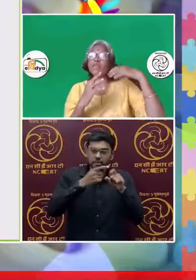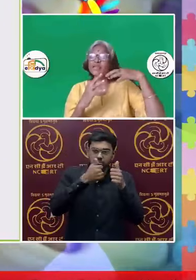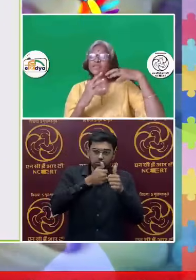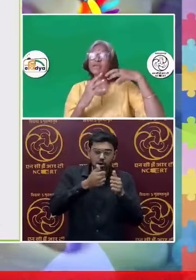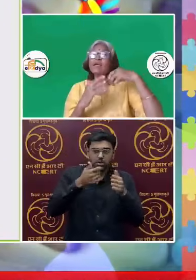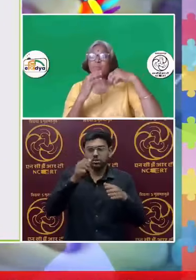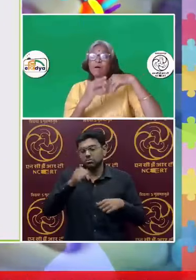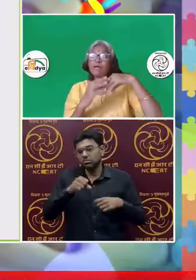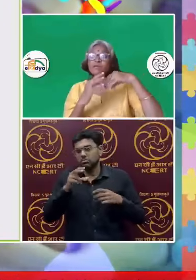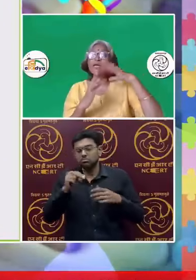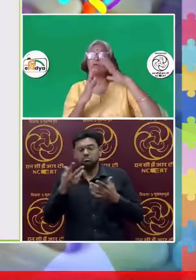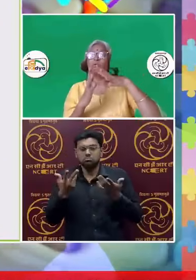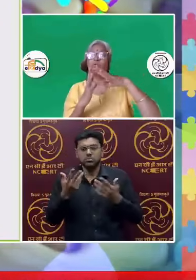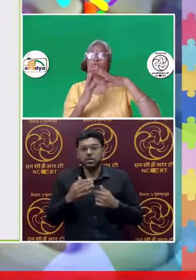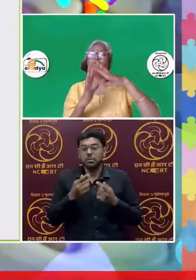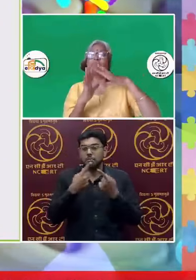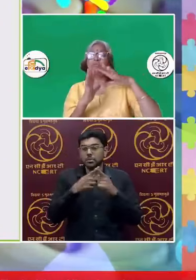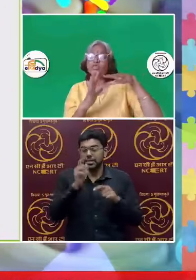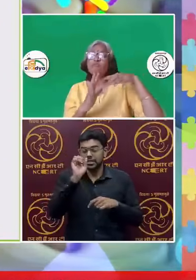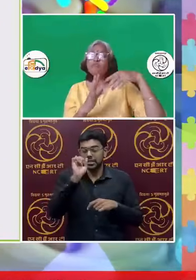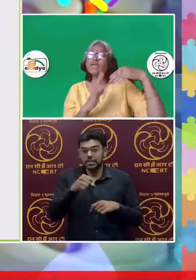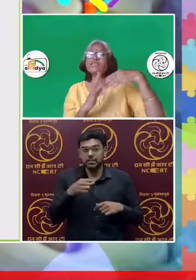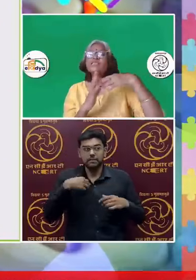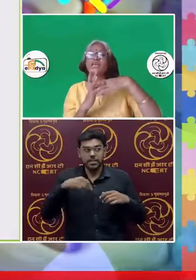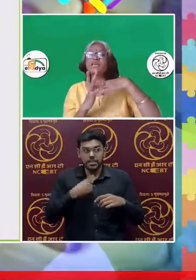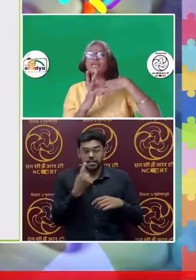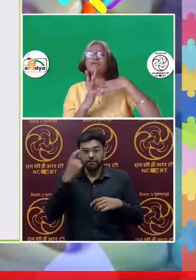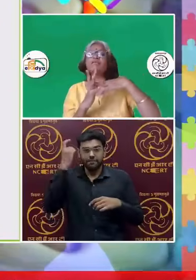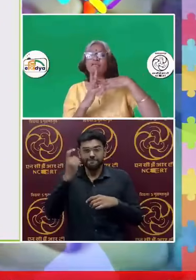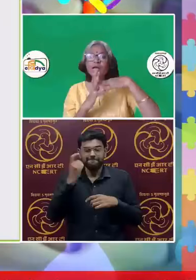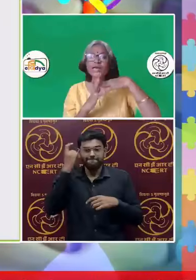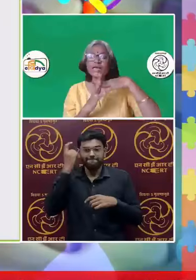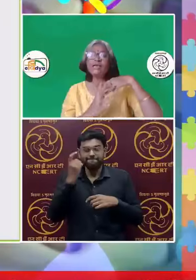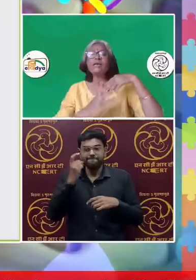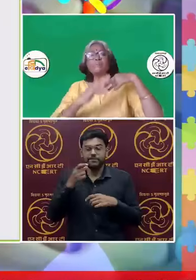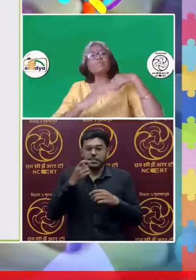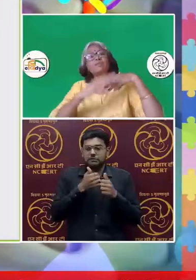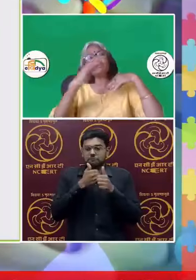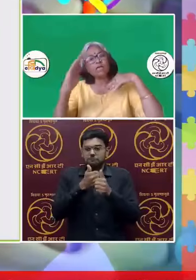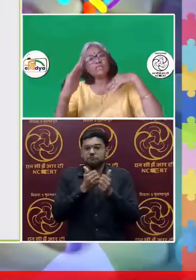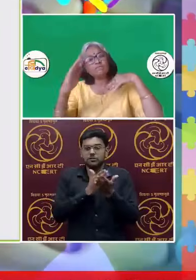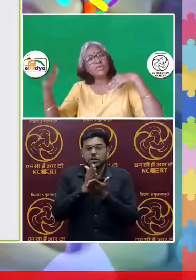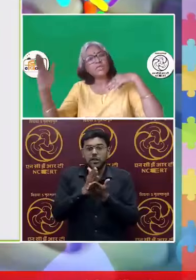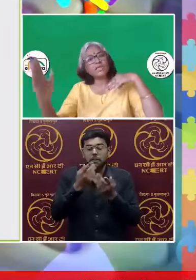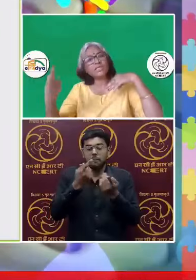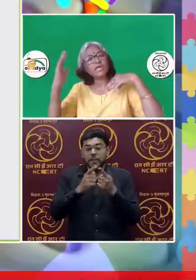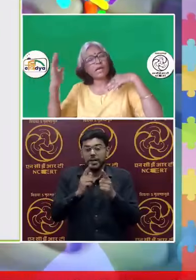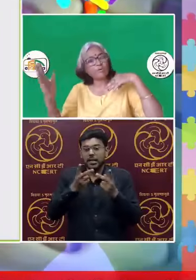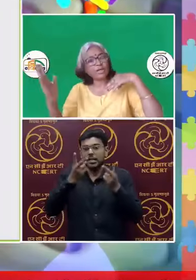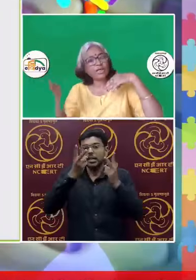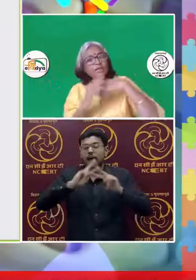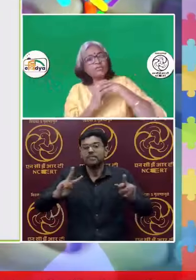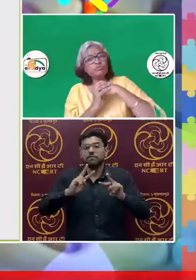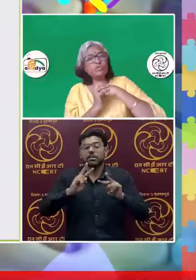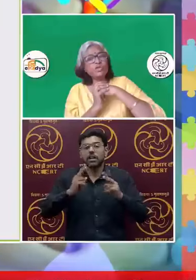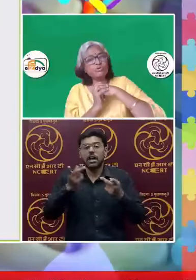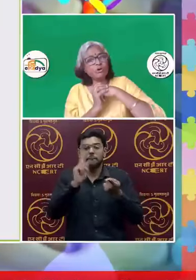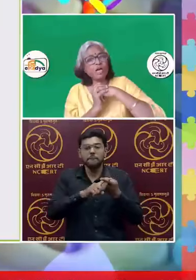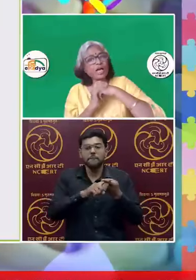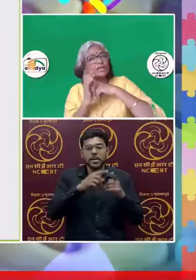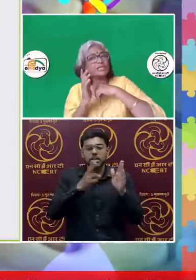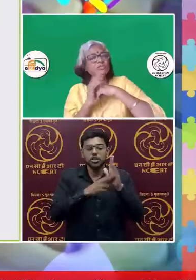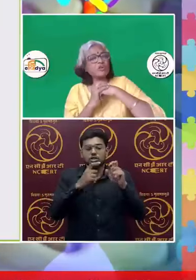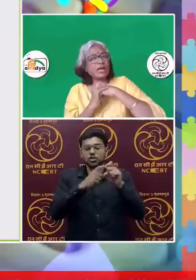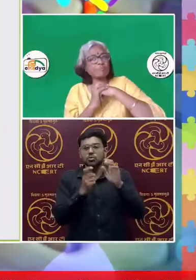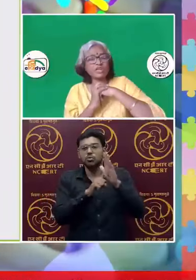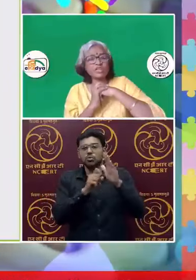form yet. But we presume that it is taken in rightly, but the transfer is happening through the neuron,